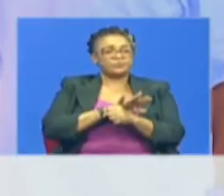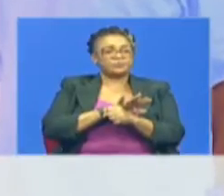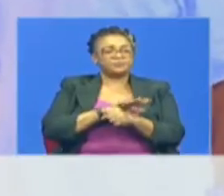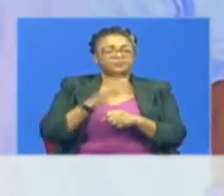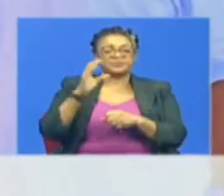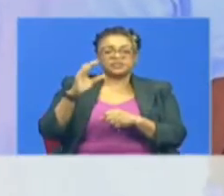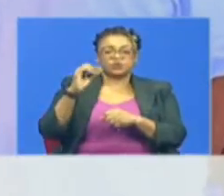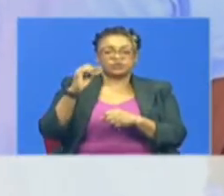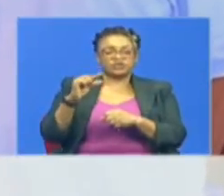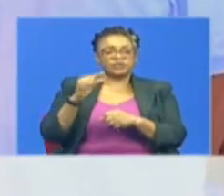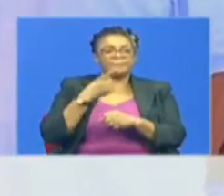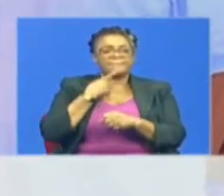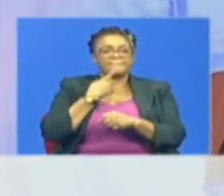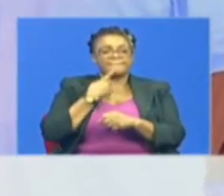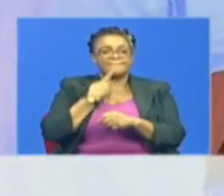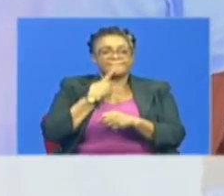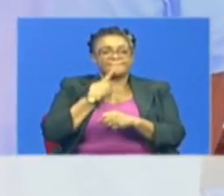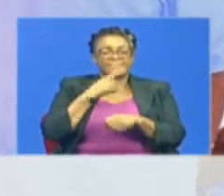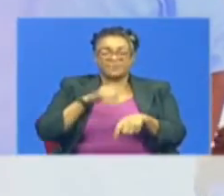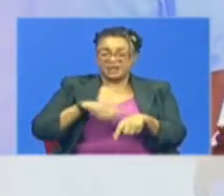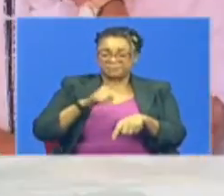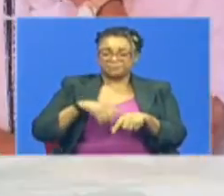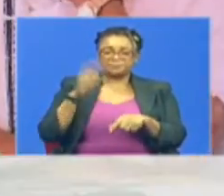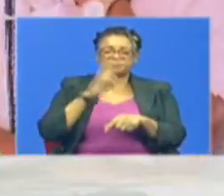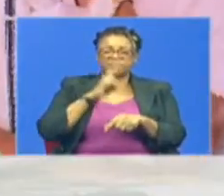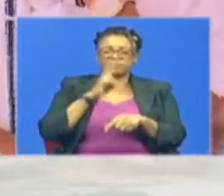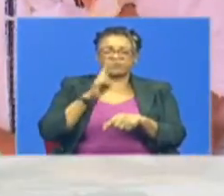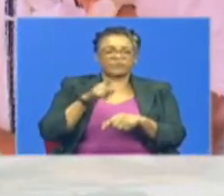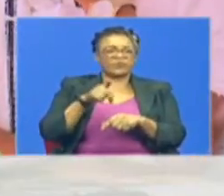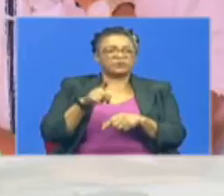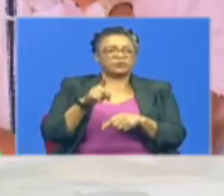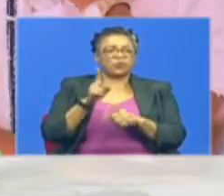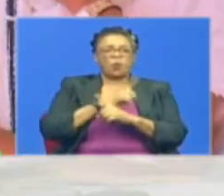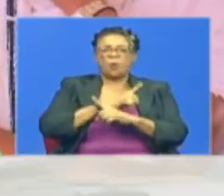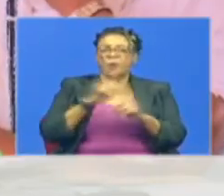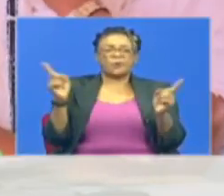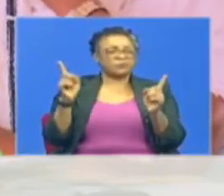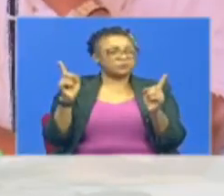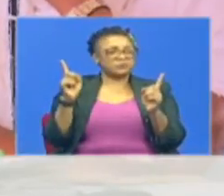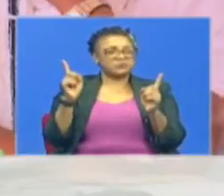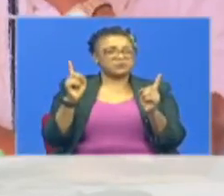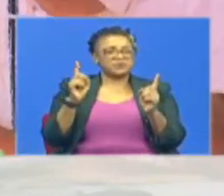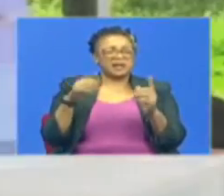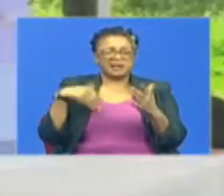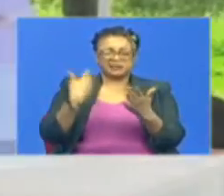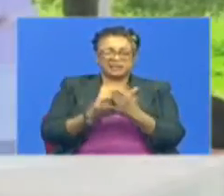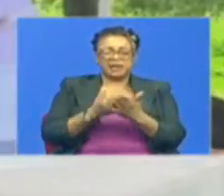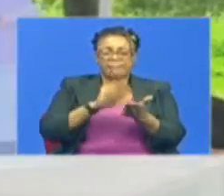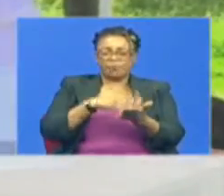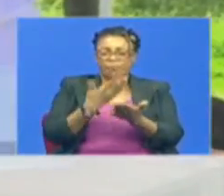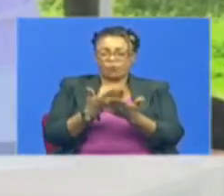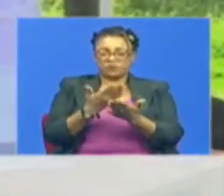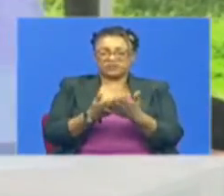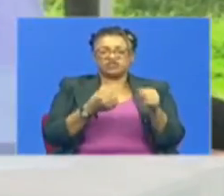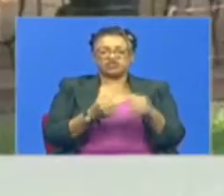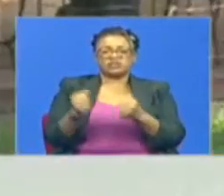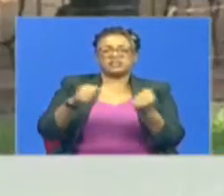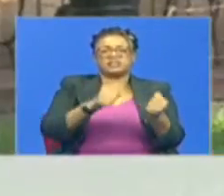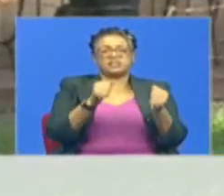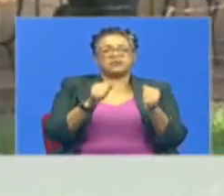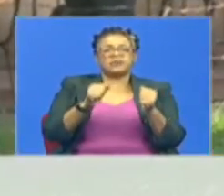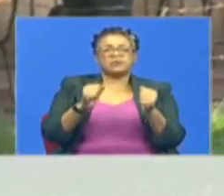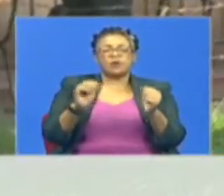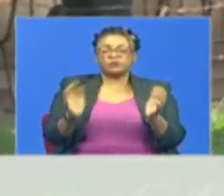says the movement restrictions should not be lifted unless the proposed strategies to enhance testing